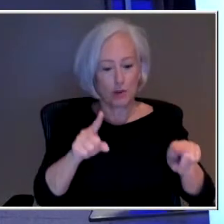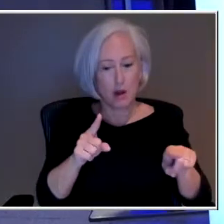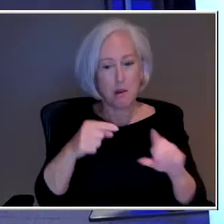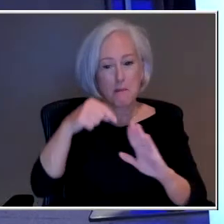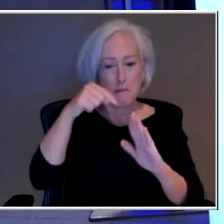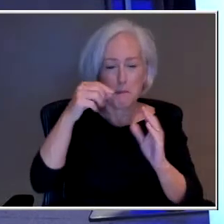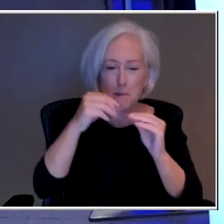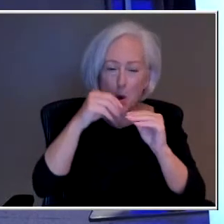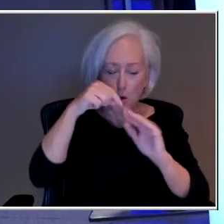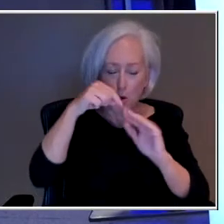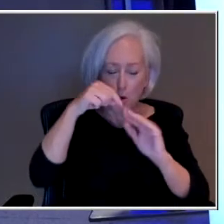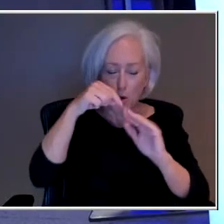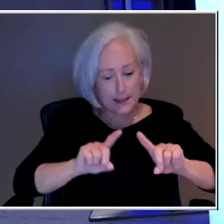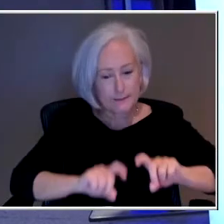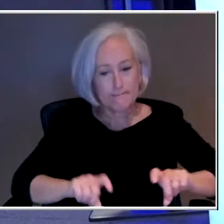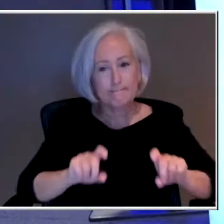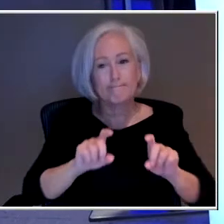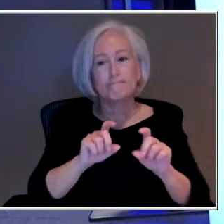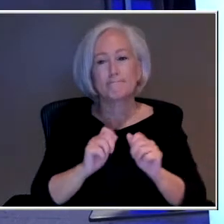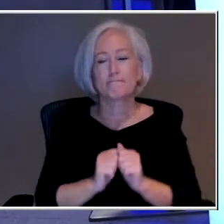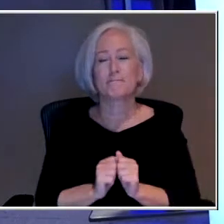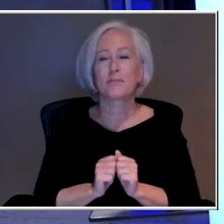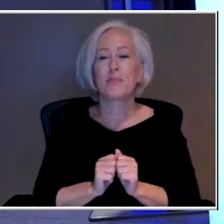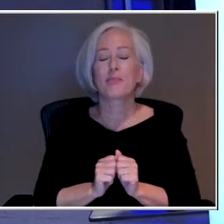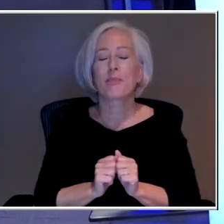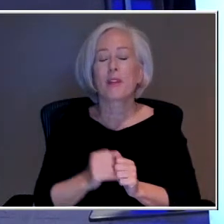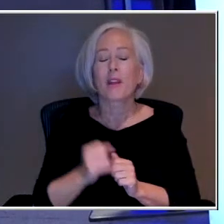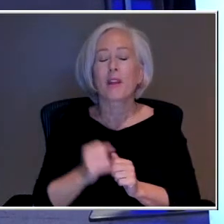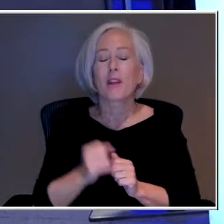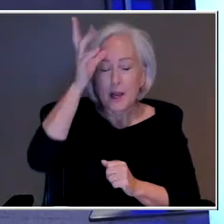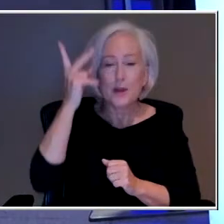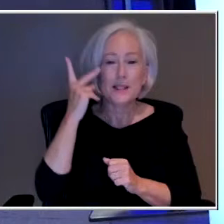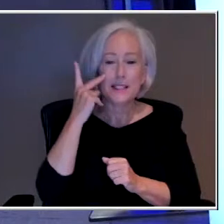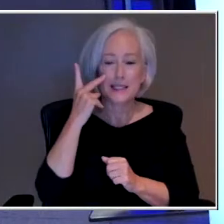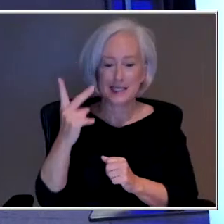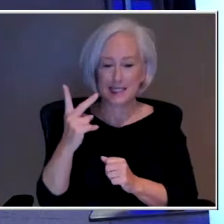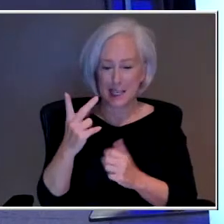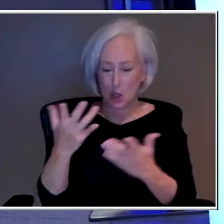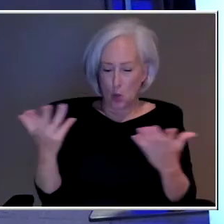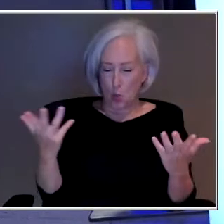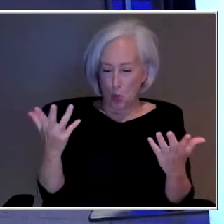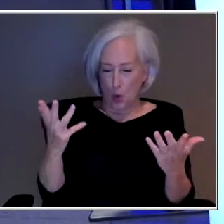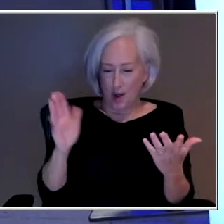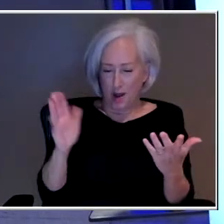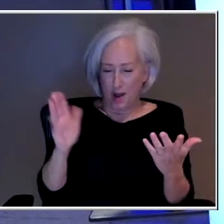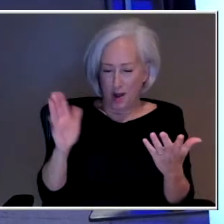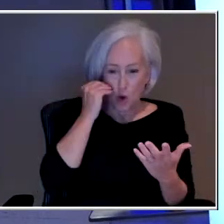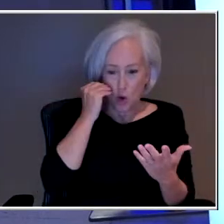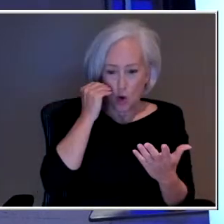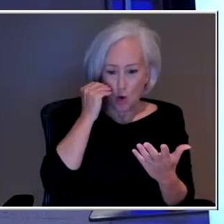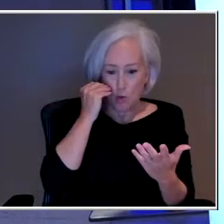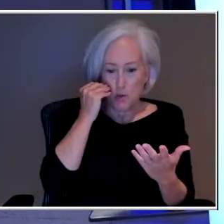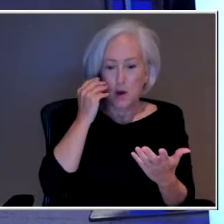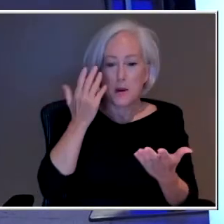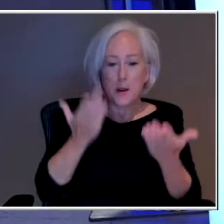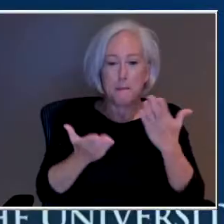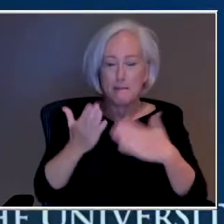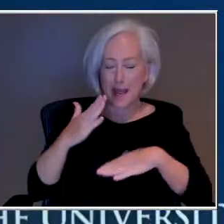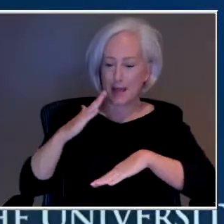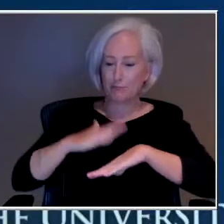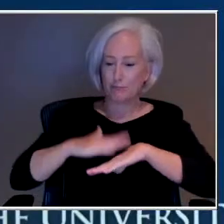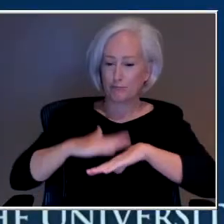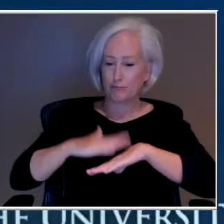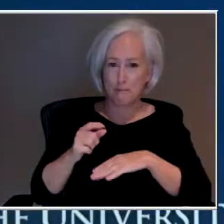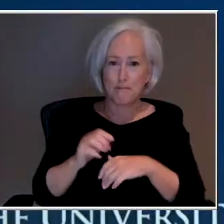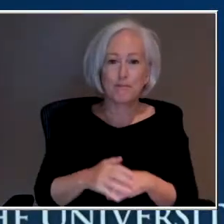have any concerns, what might they see at home that would signal an issue? Yeah, so it's really in the younger